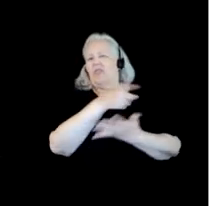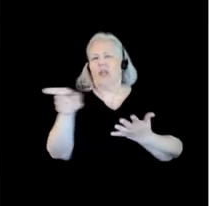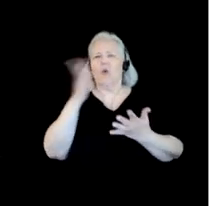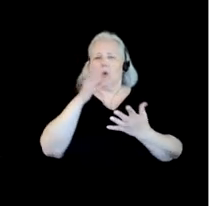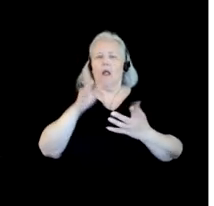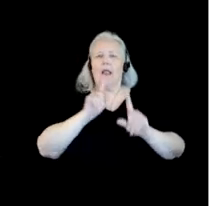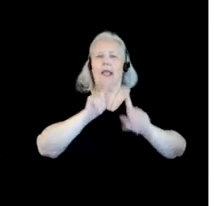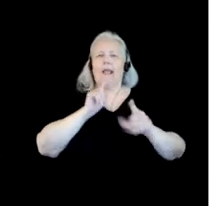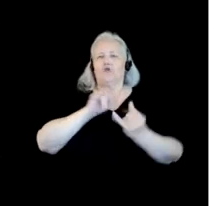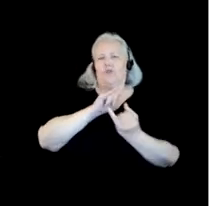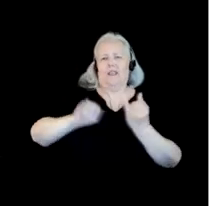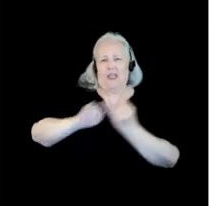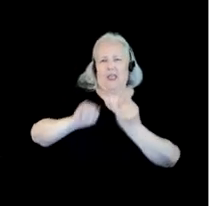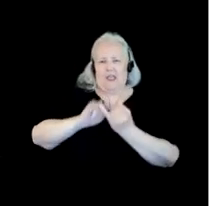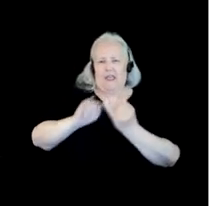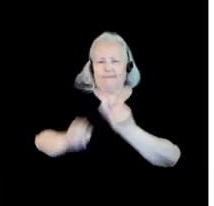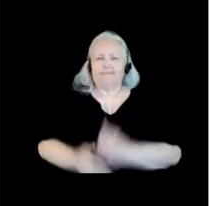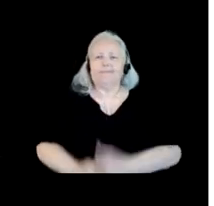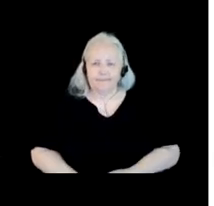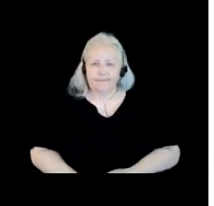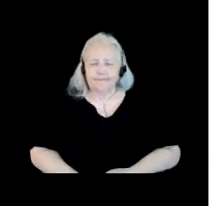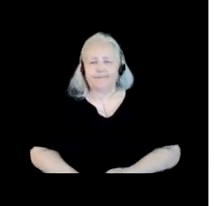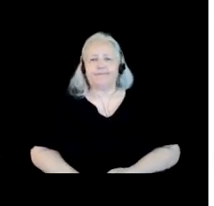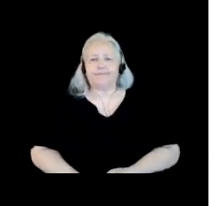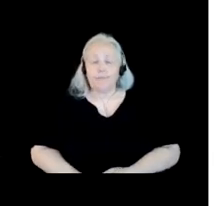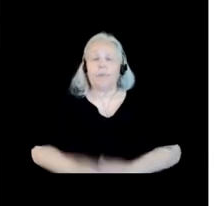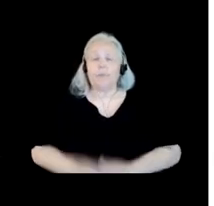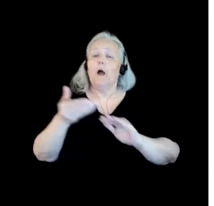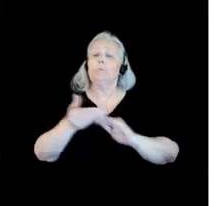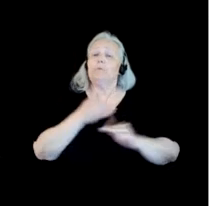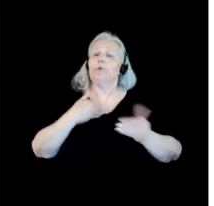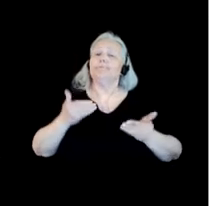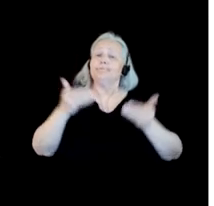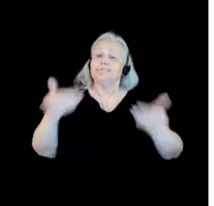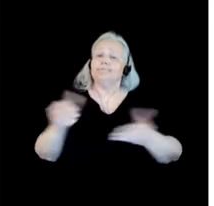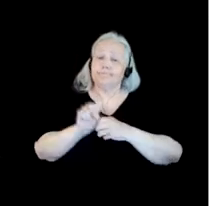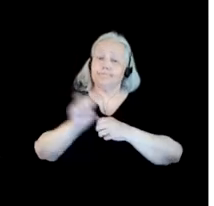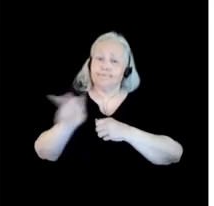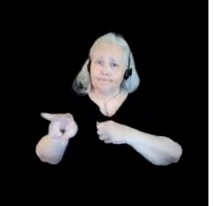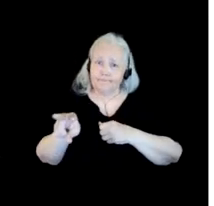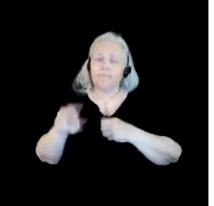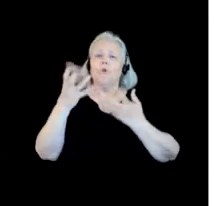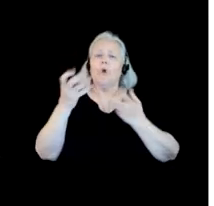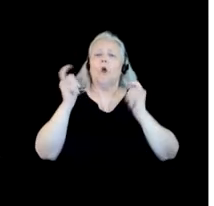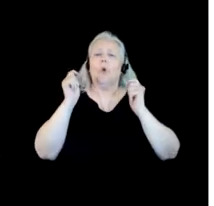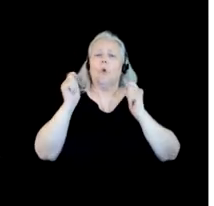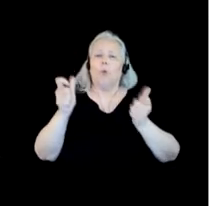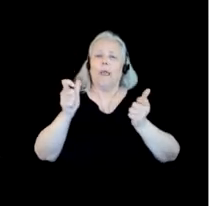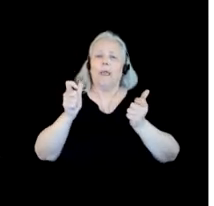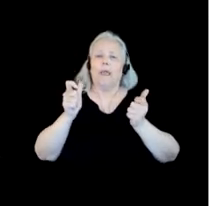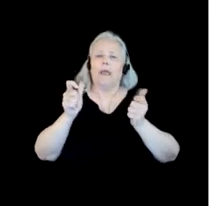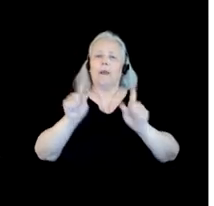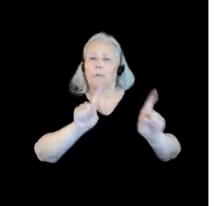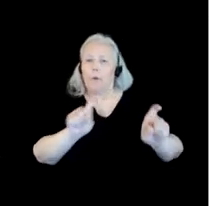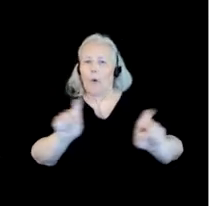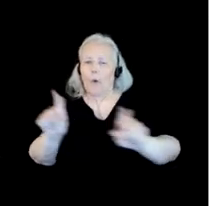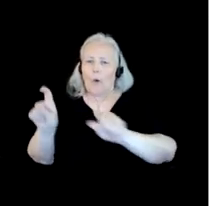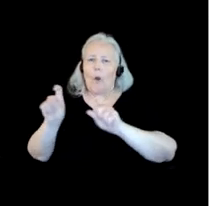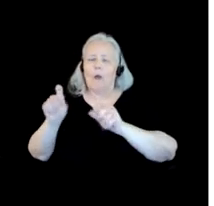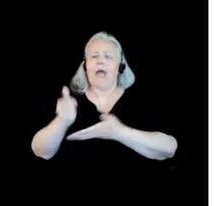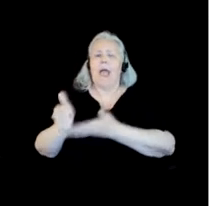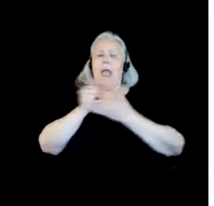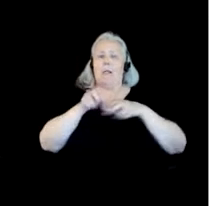of the webinar. And then before we get started, we'd like to take a quick audience poll so our panelists can get a better idea